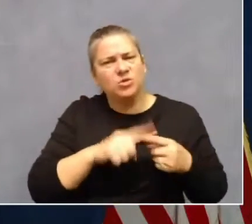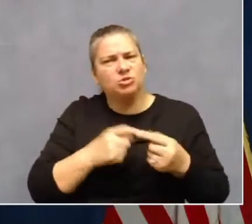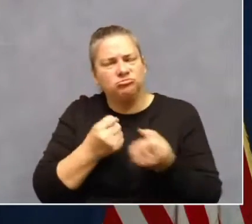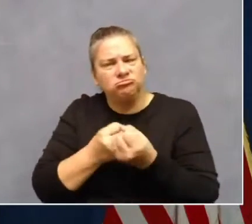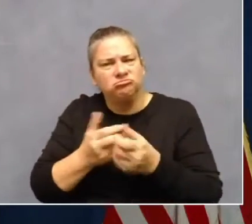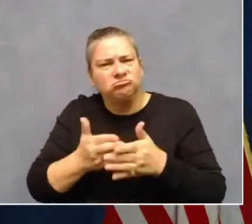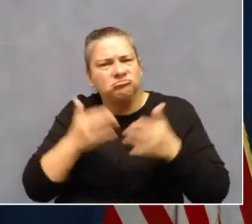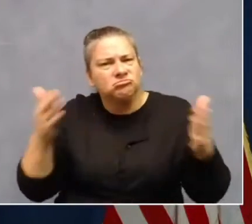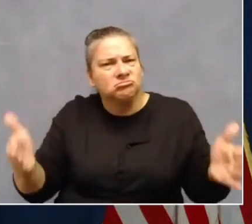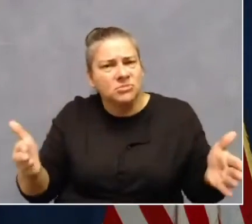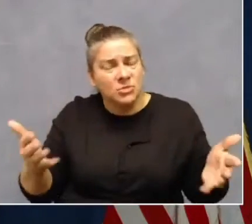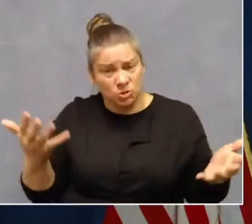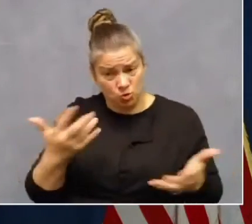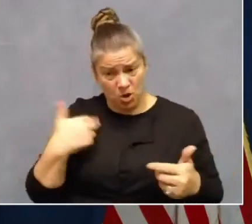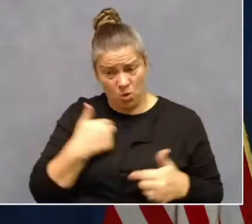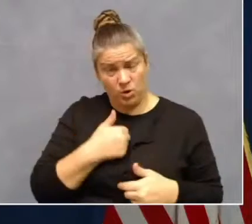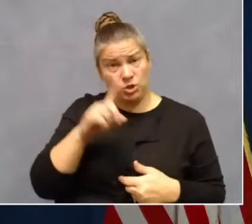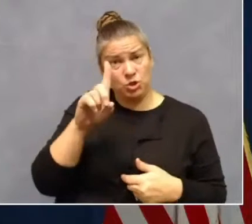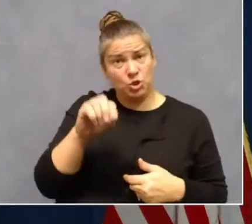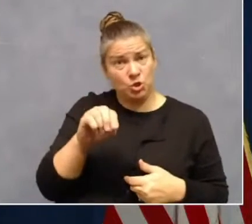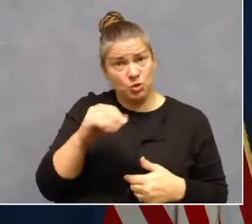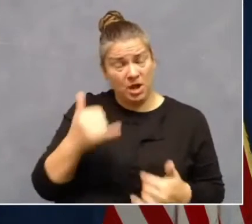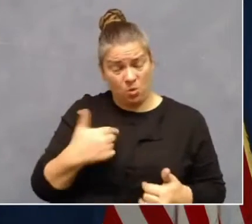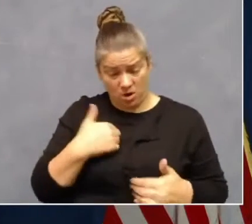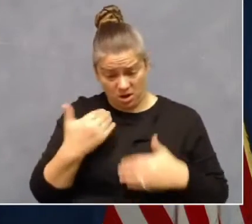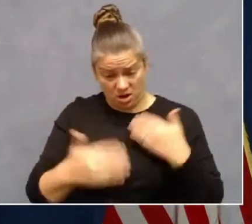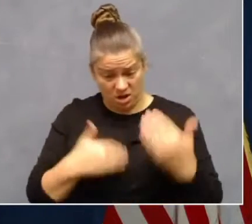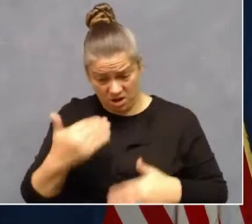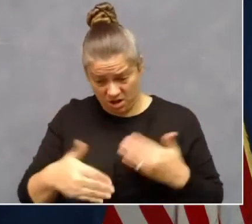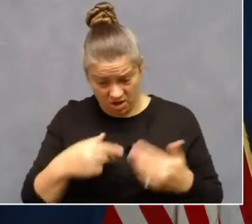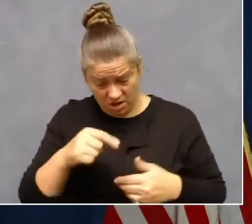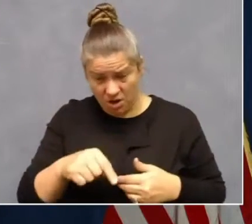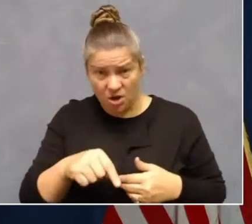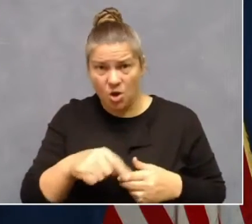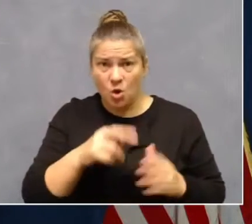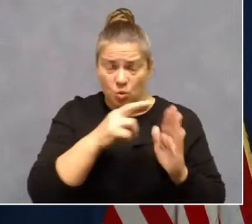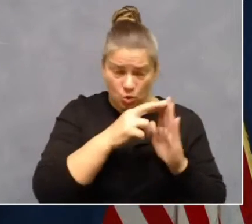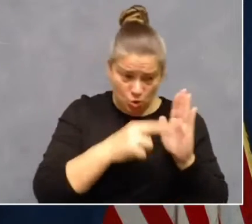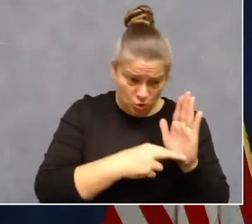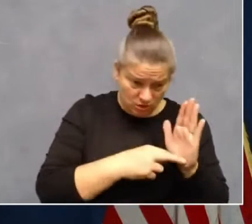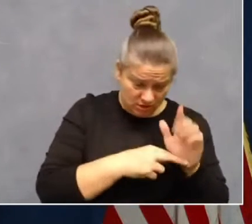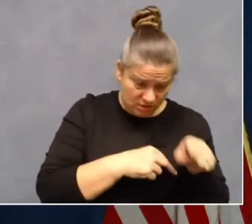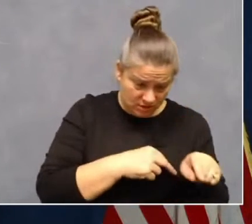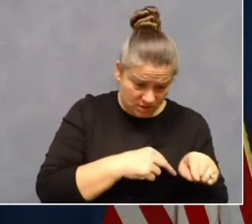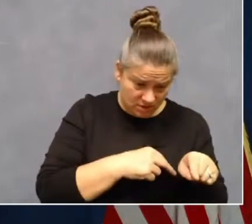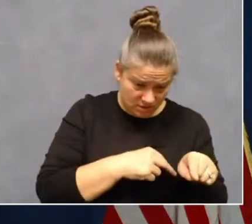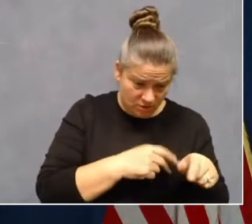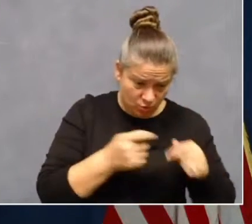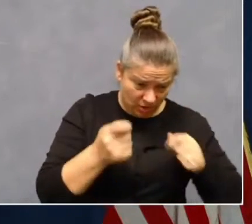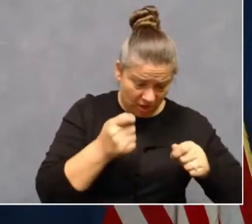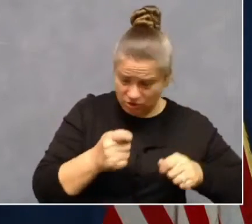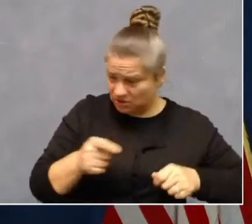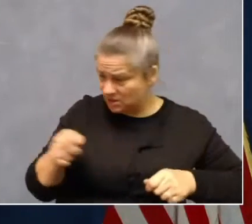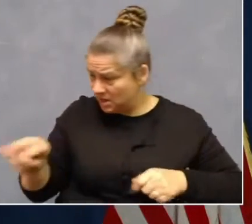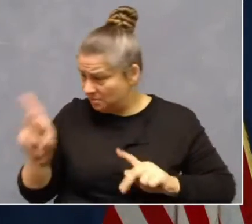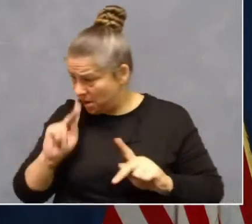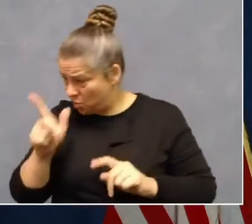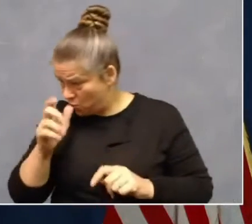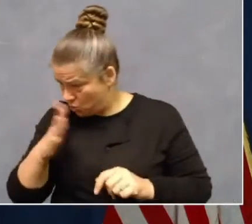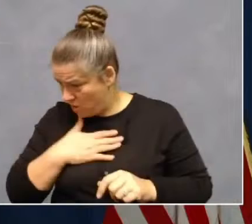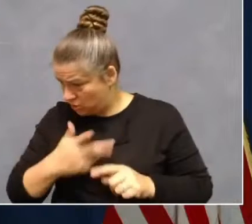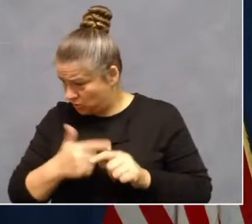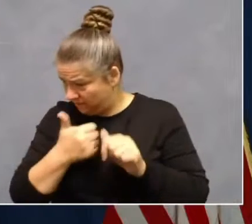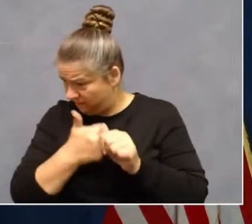do, has two major factors: the rules and regulations times the people that will follow them. And you got to get that in best